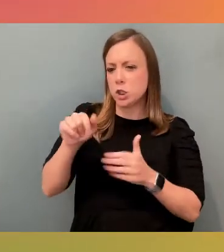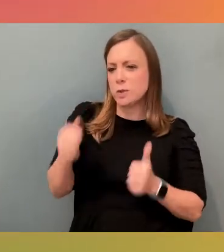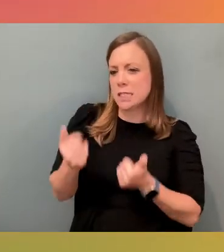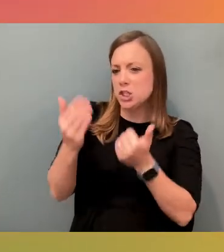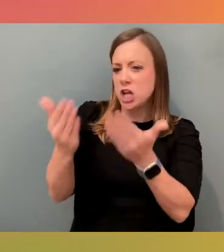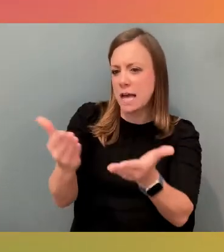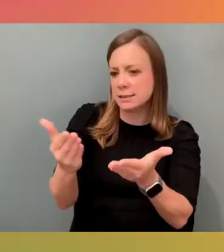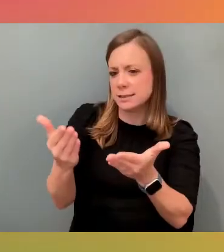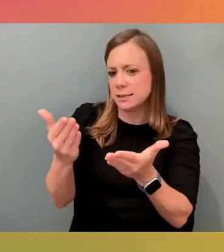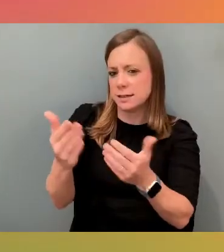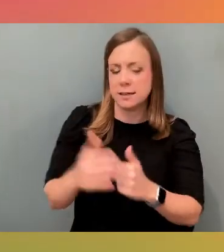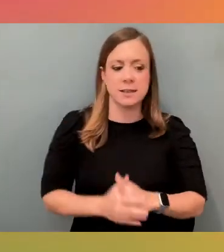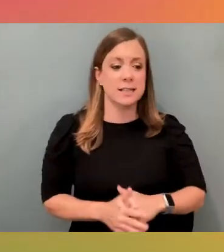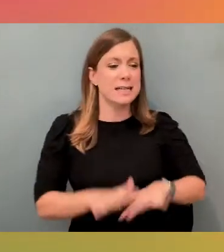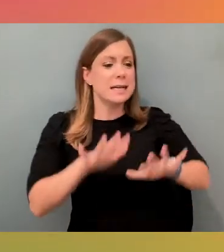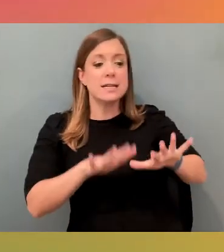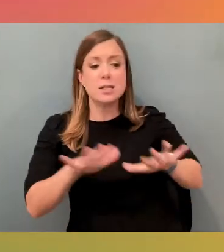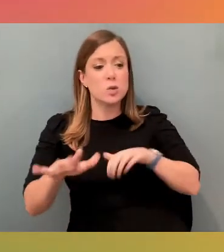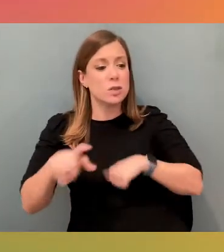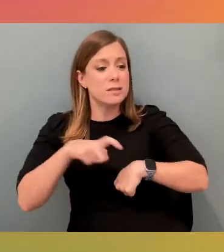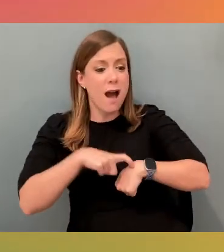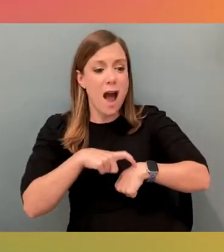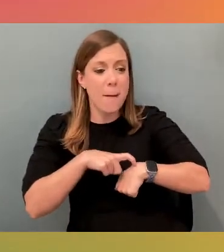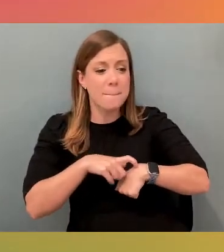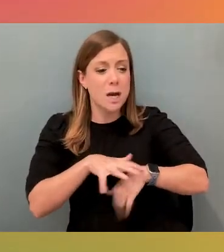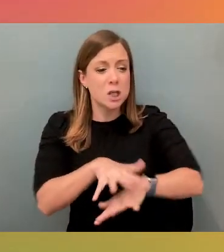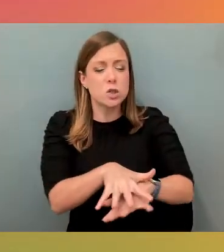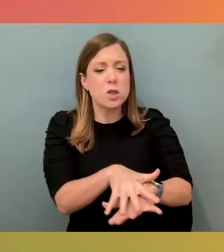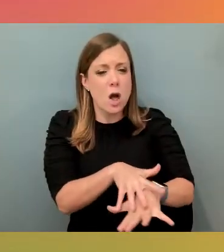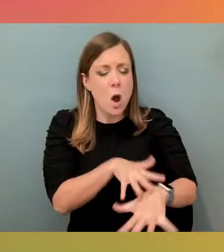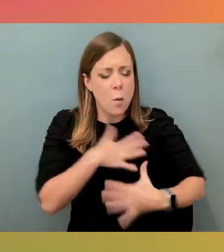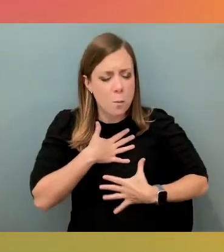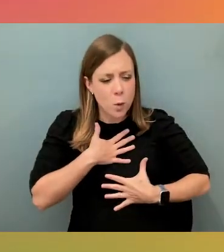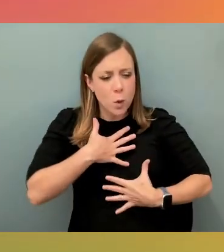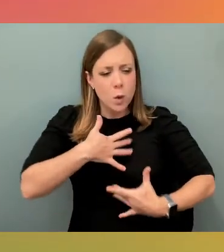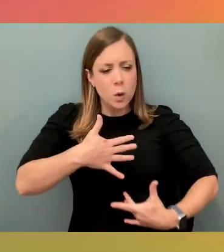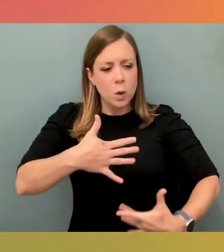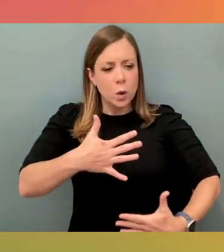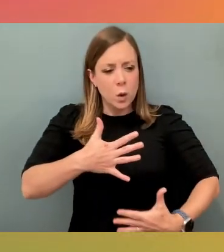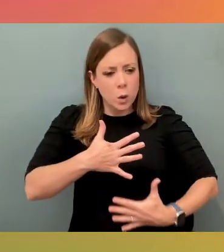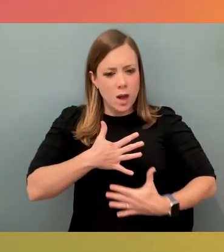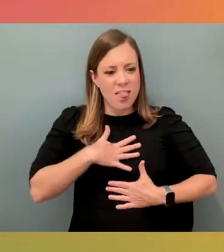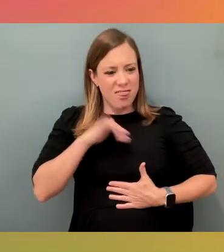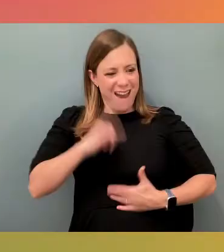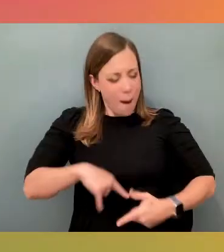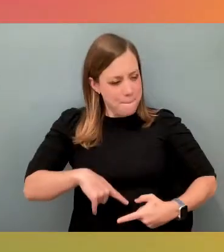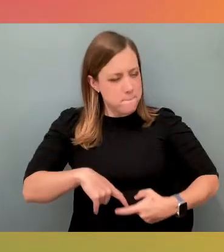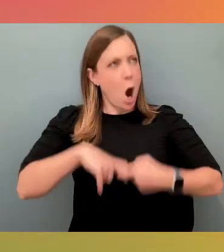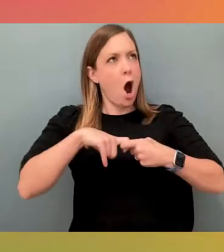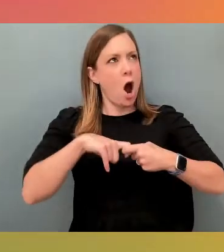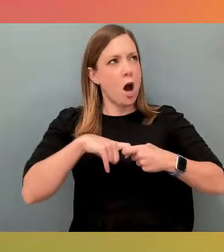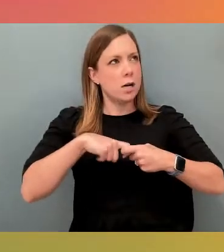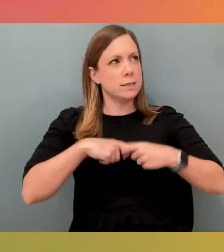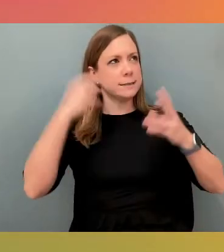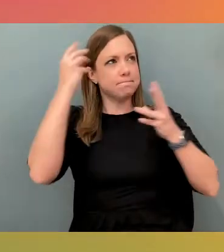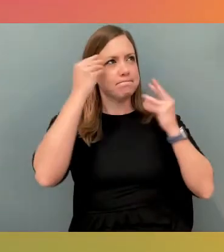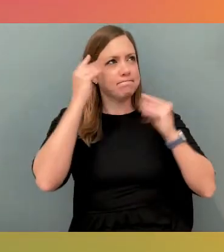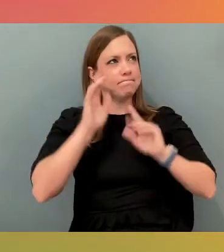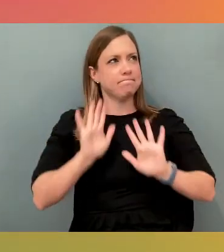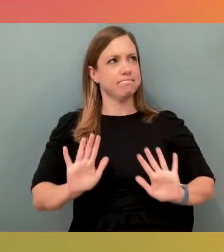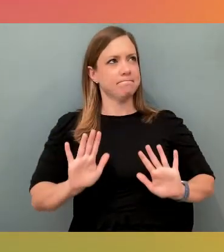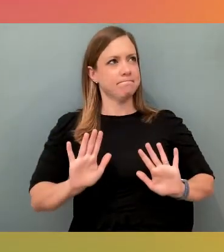as Take your time, slow down, take a deep breath. That pause, before we do something, before we